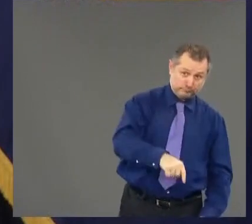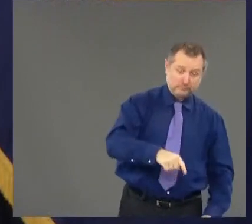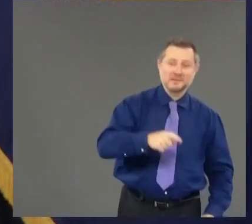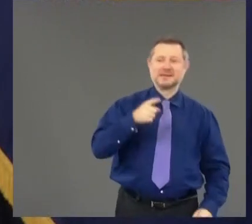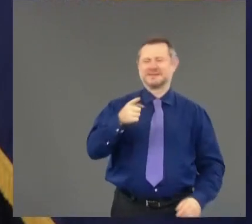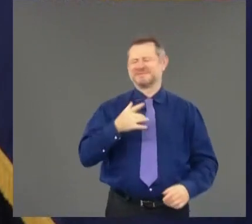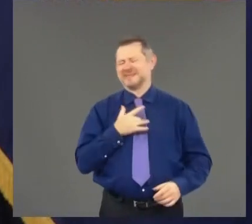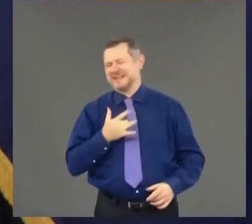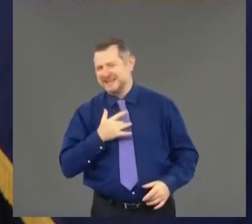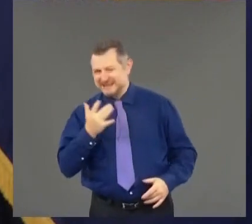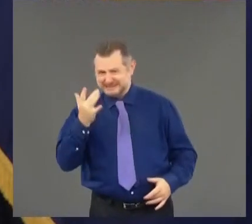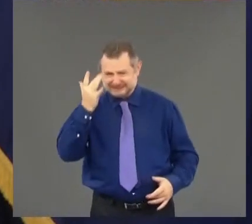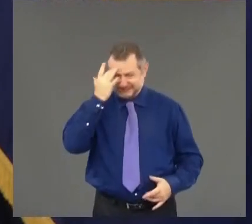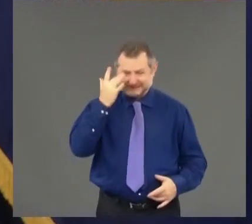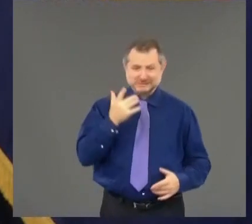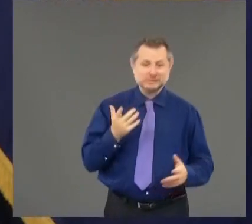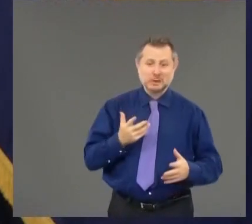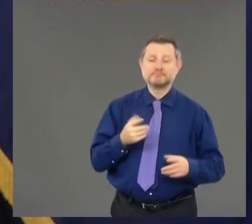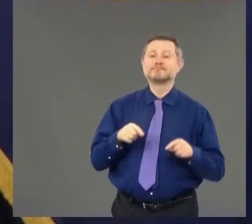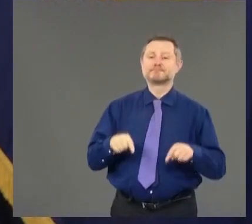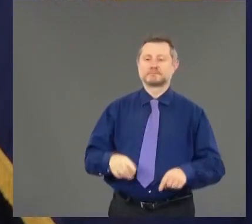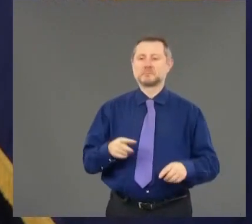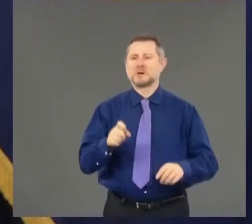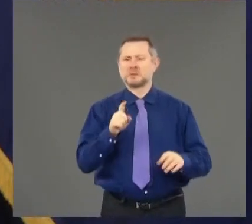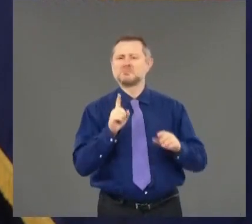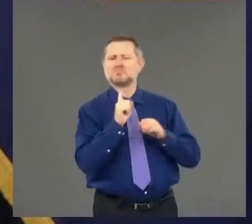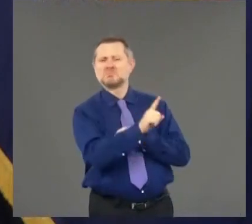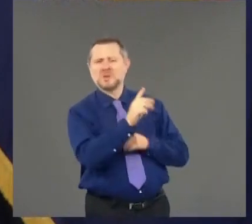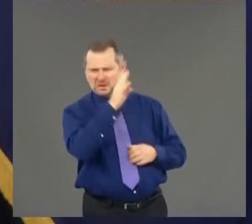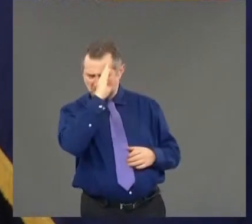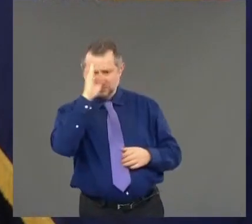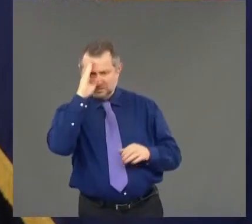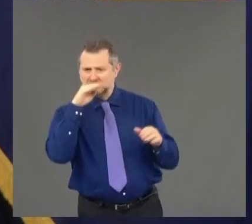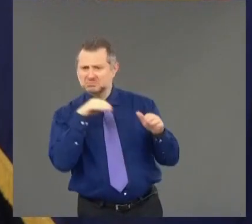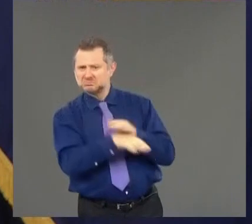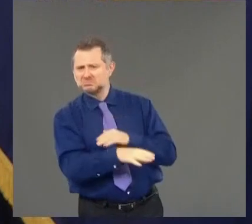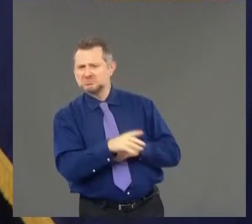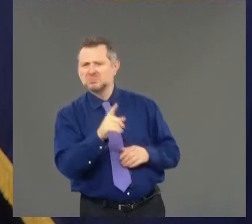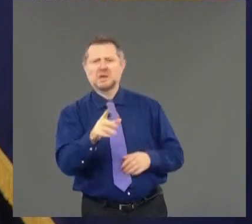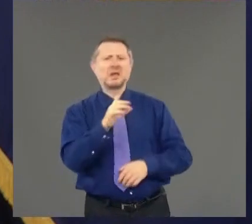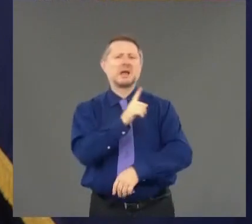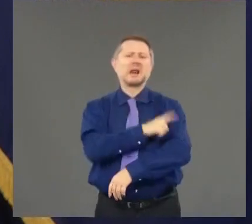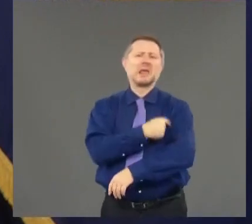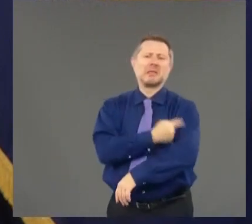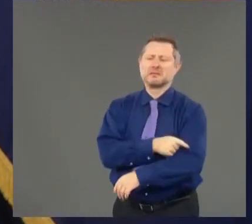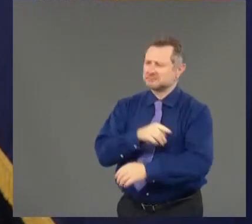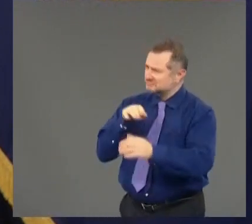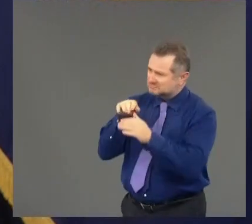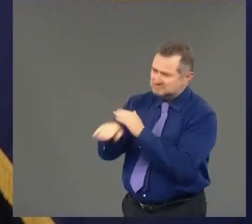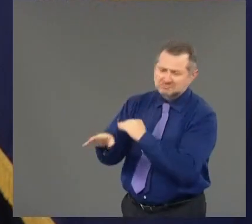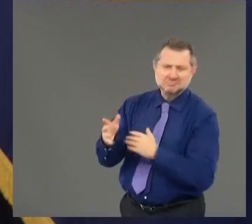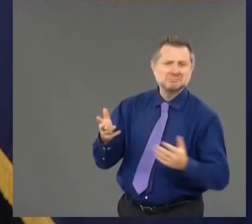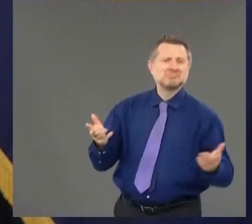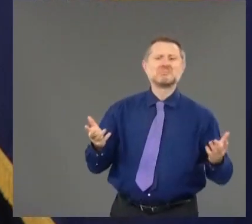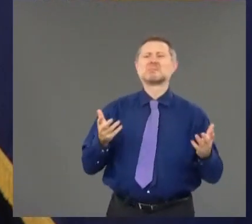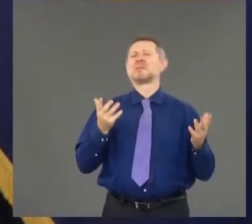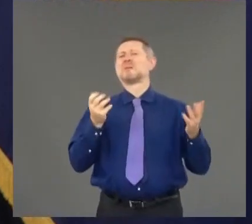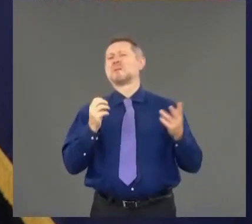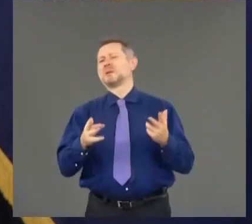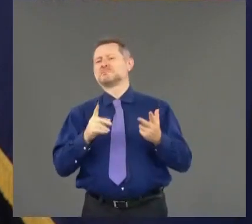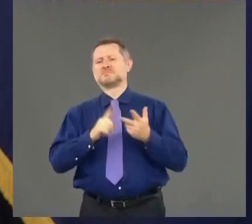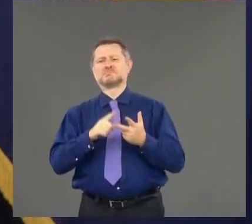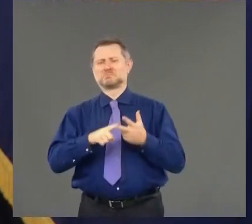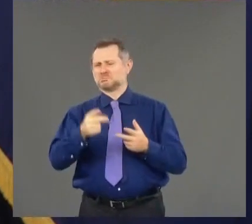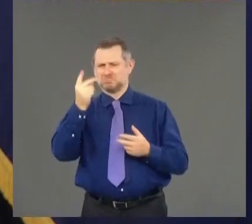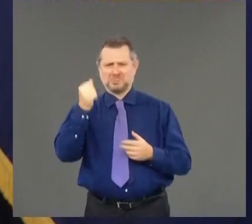here, you would go to a hospital or you would go to a clinic. And then we would know if you